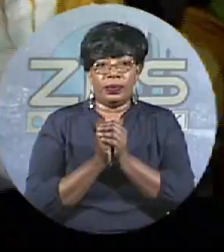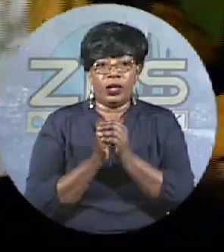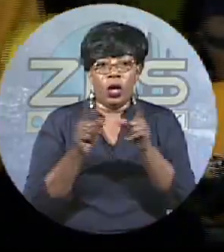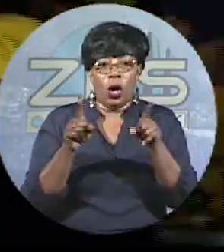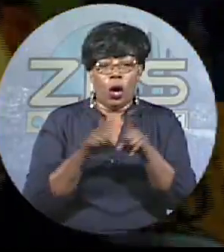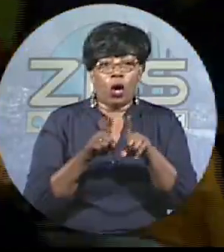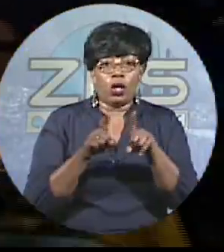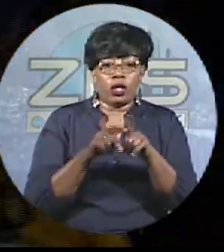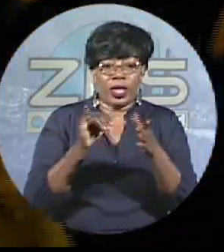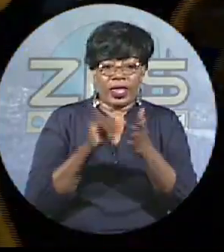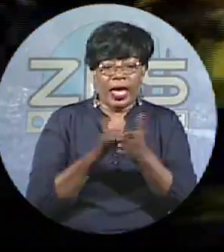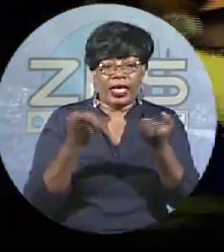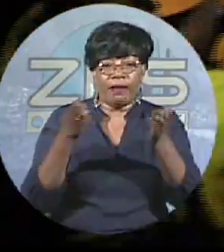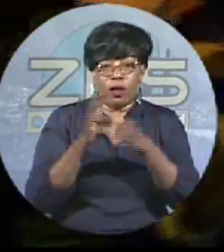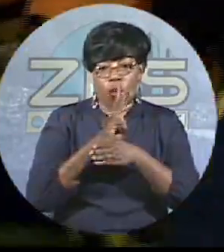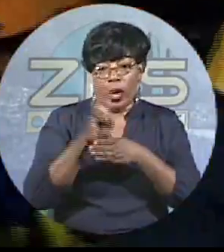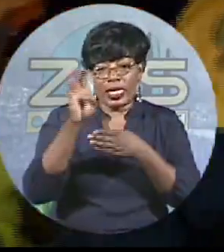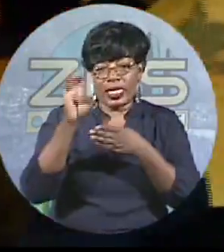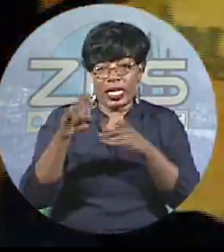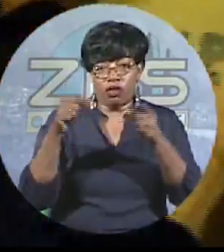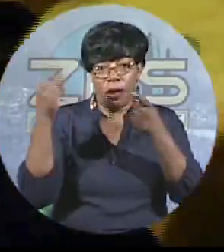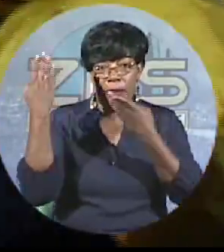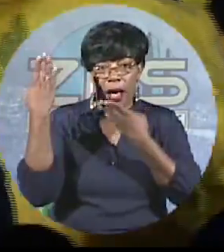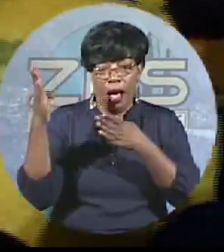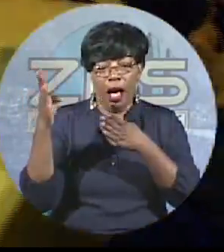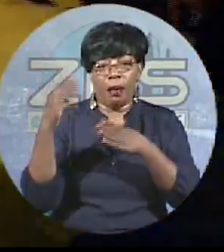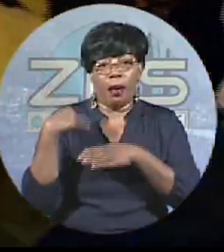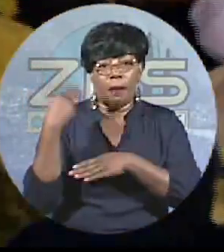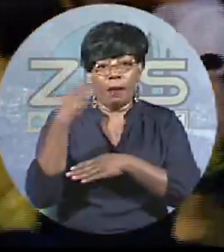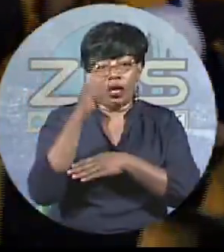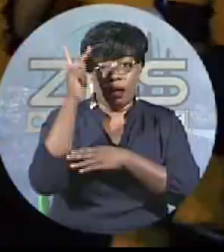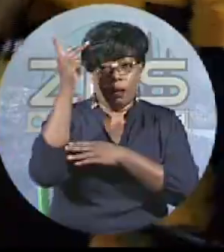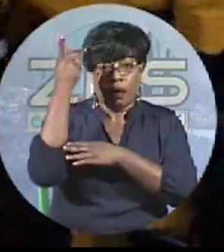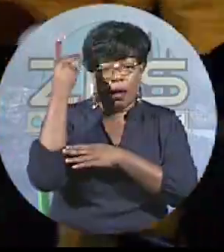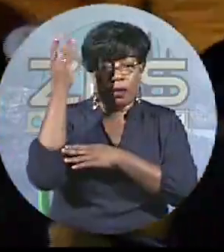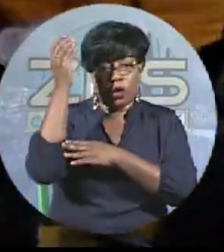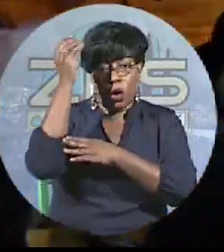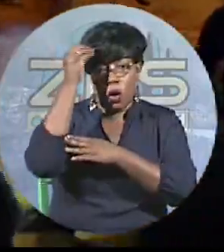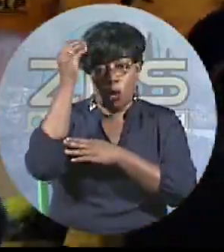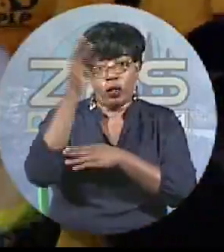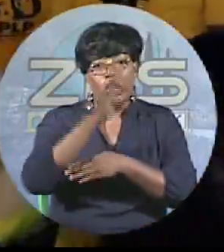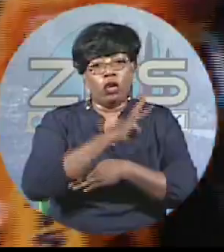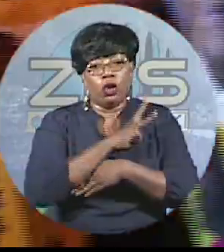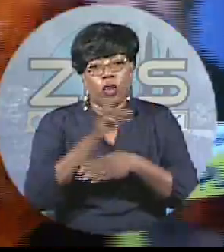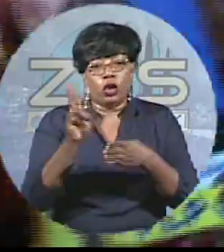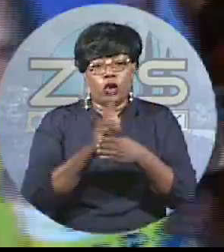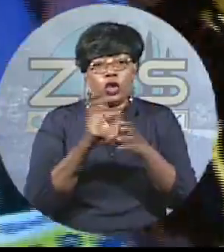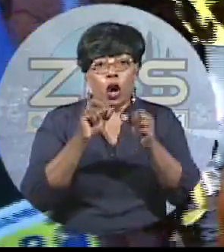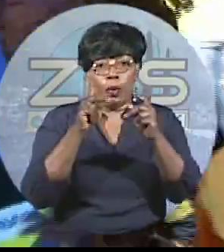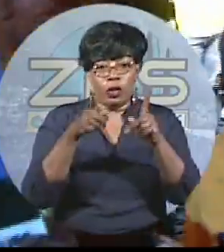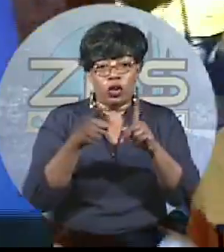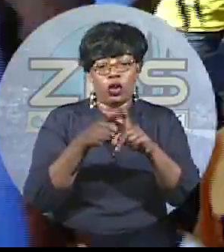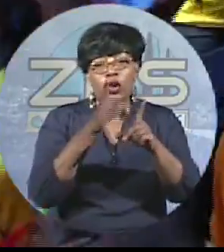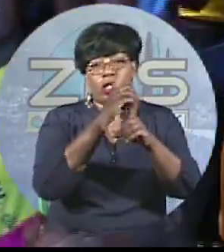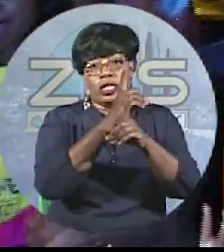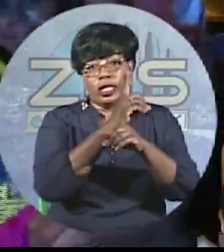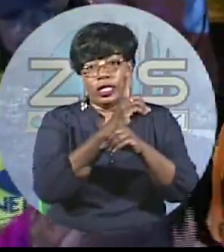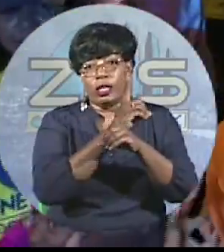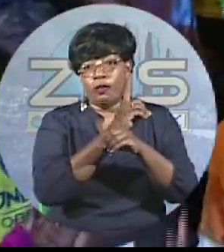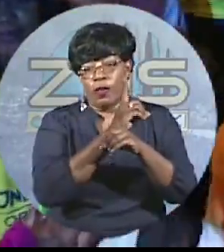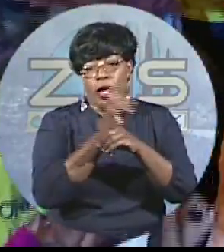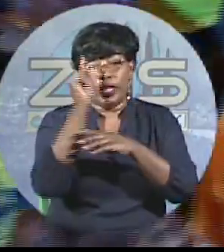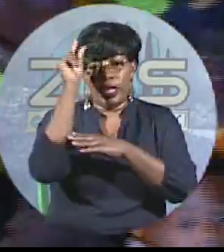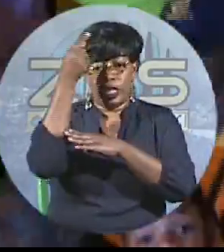Also at that event, West Grand Bahama and Bimini Member of Parliament, the Honorable Obi Wolscombe, used the occasion to defend the government on two